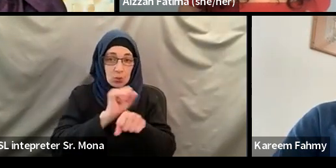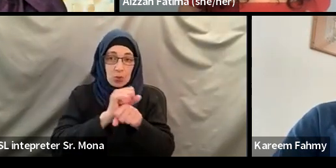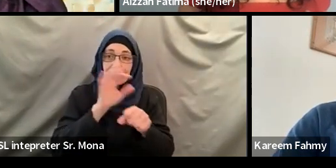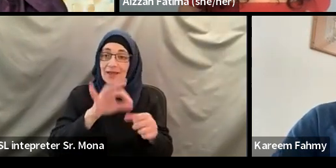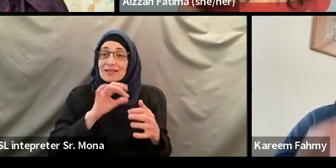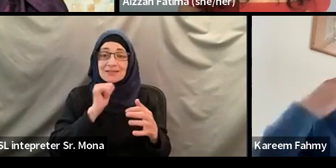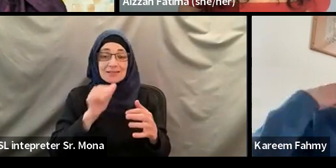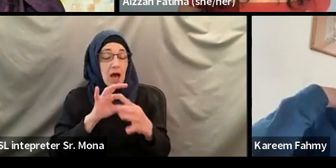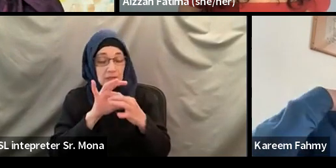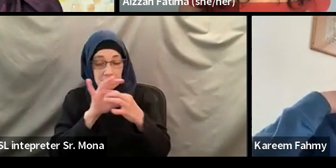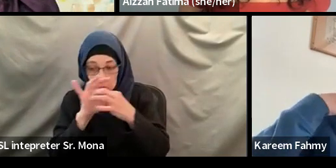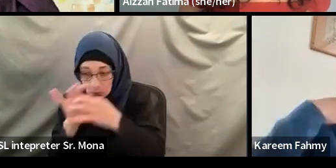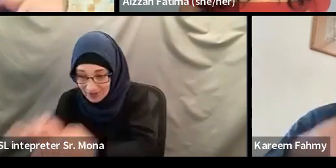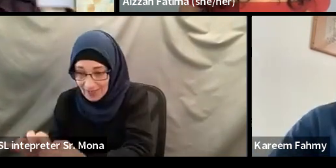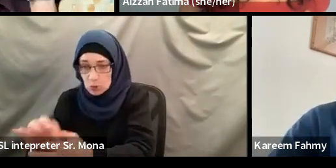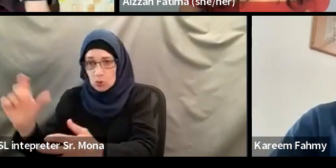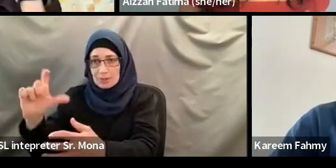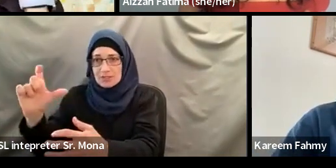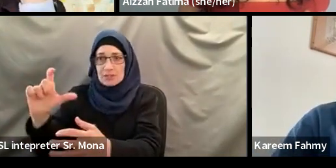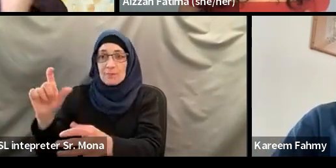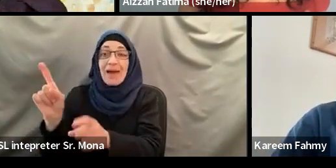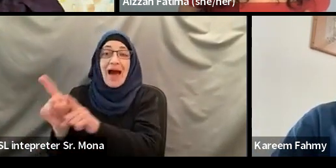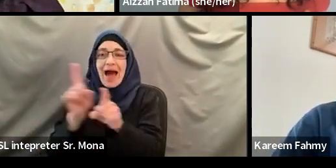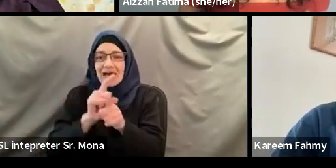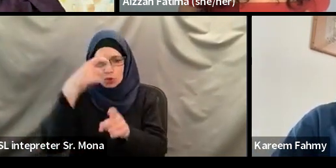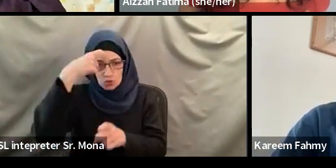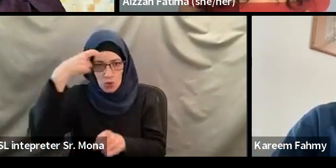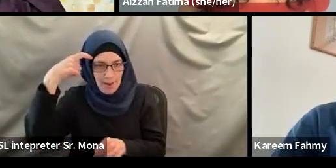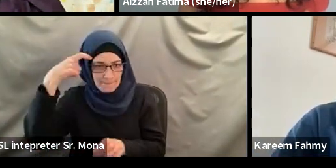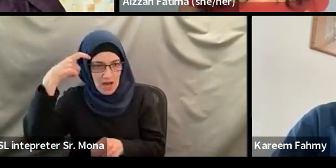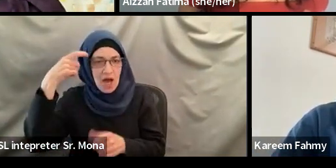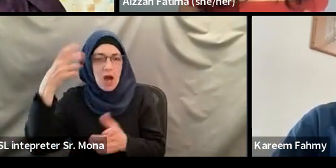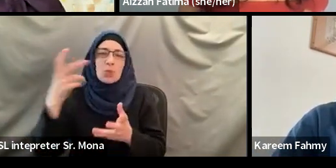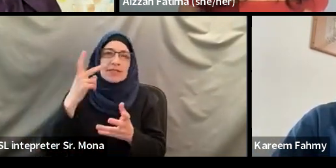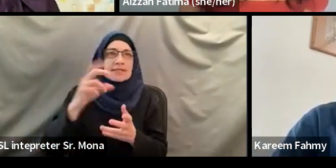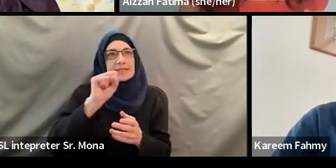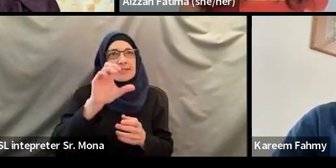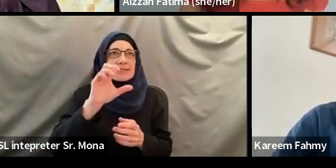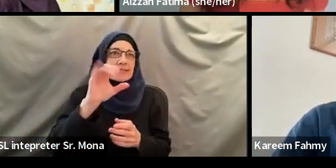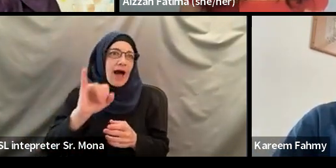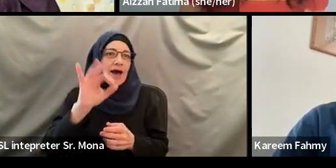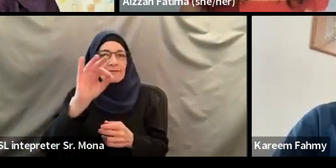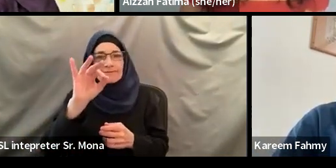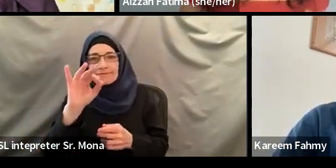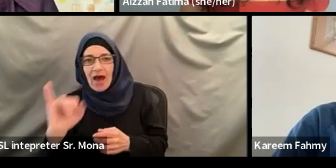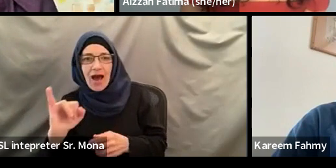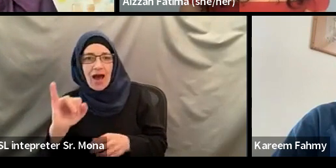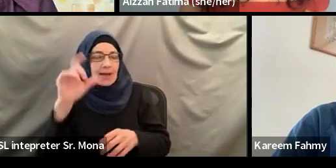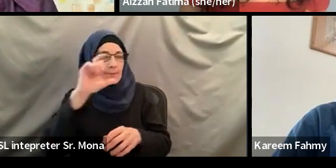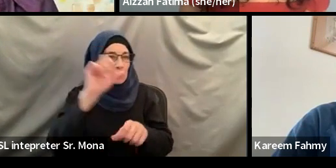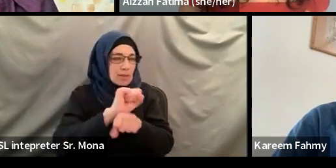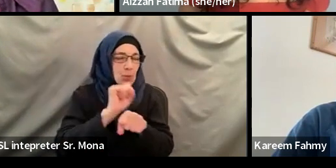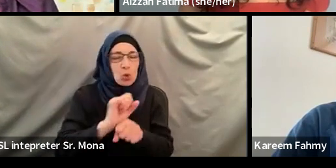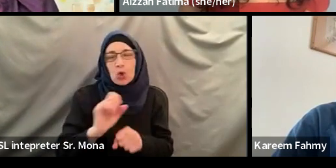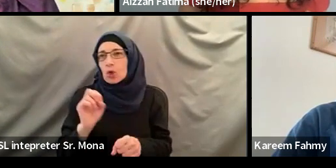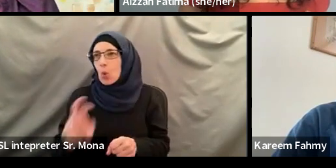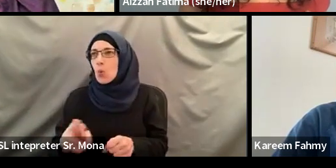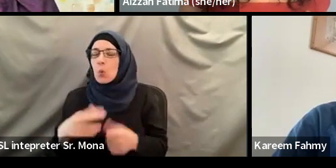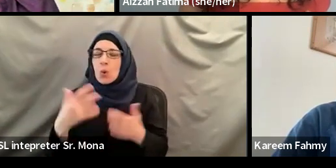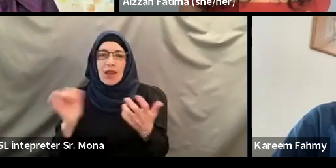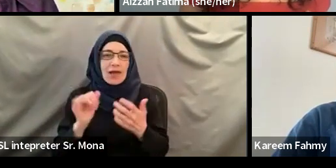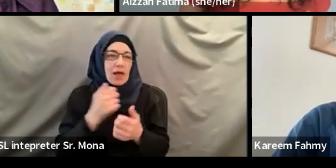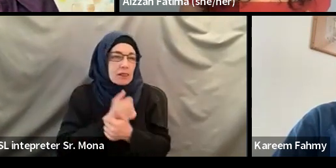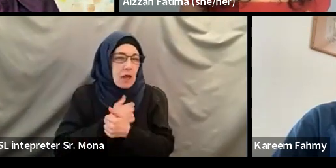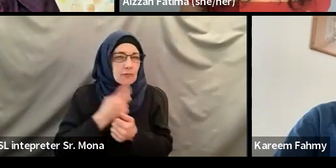being like Muslim as trauma, but like I would love to see like sci-fi Muslim work. I would love to see like a